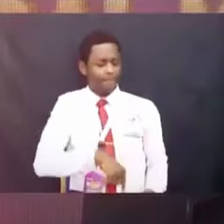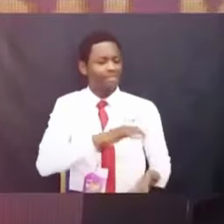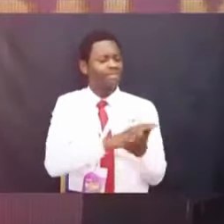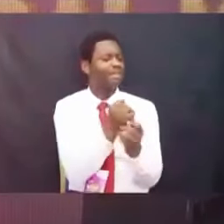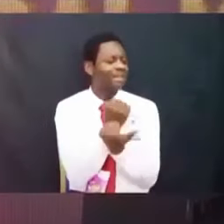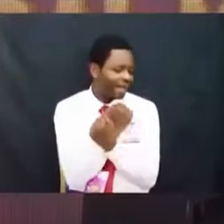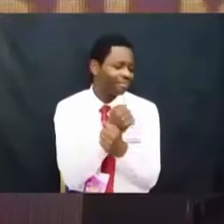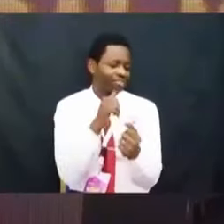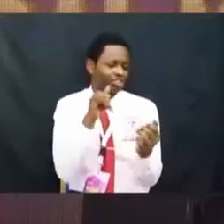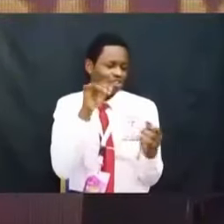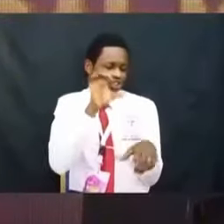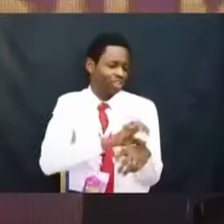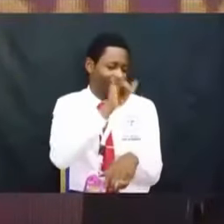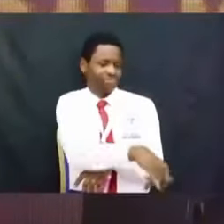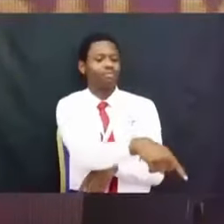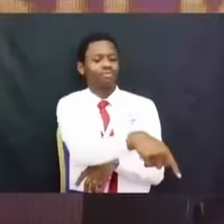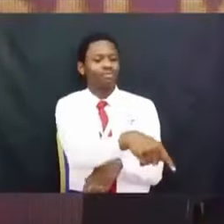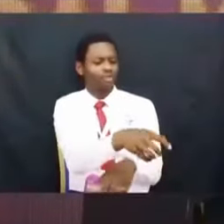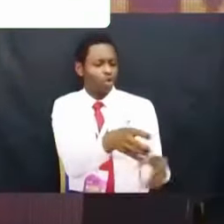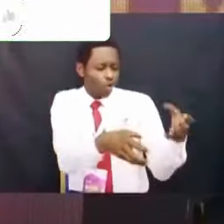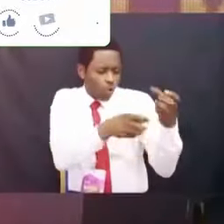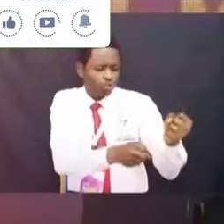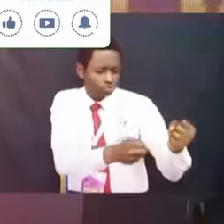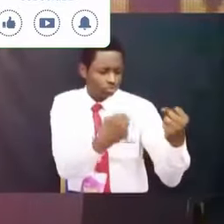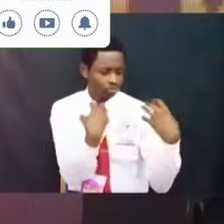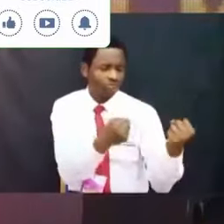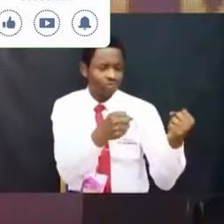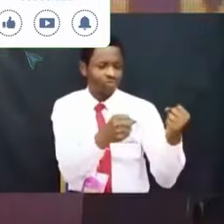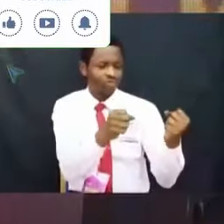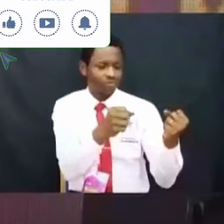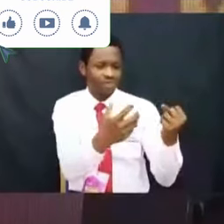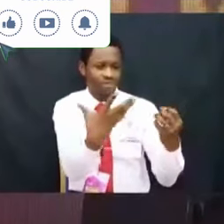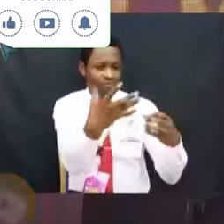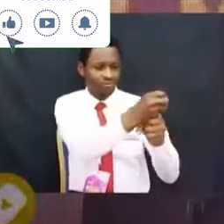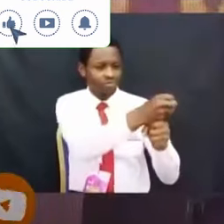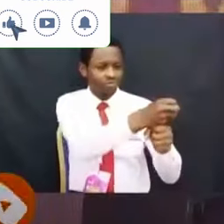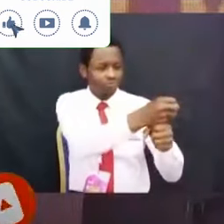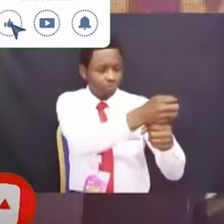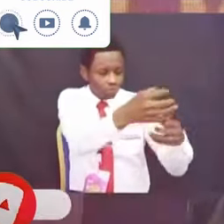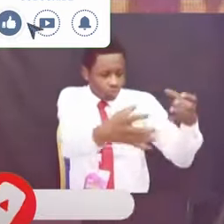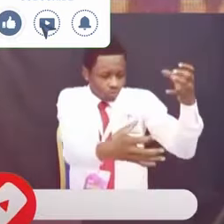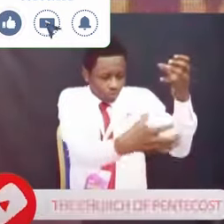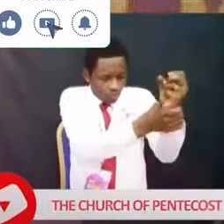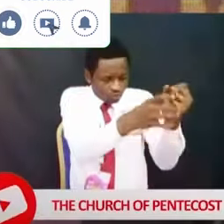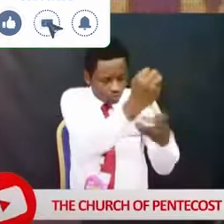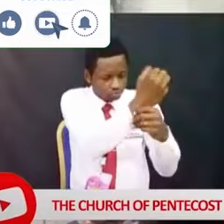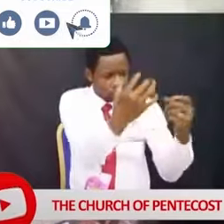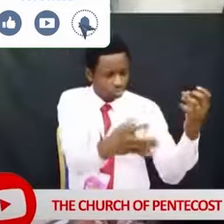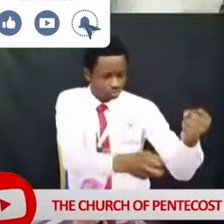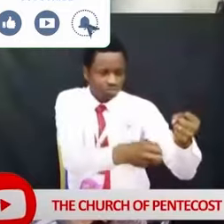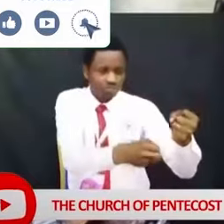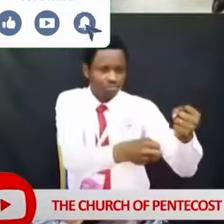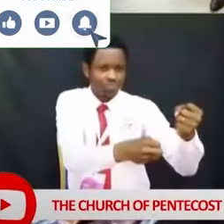and hold her tight with both hands. especially those of us